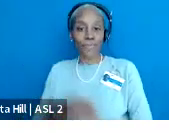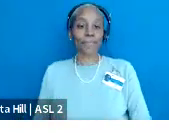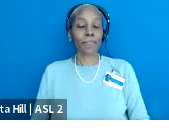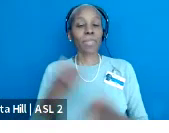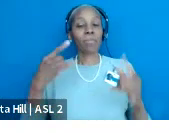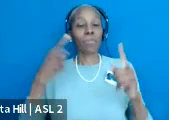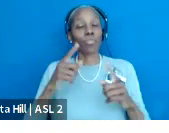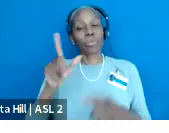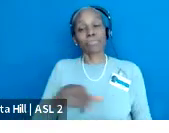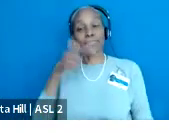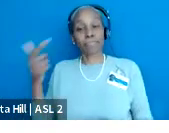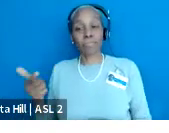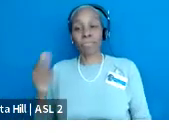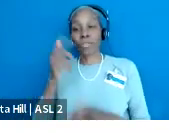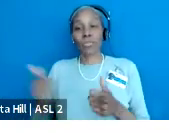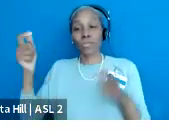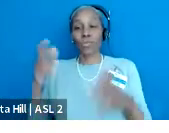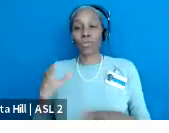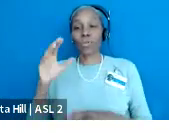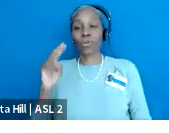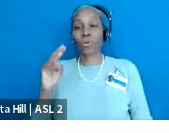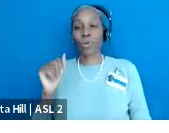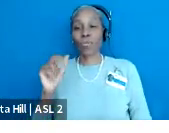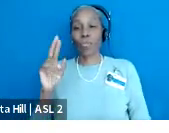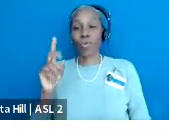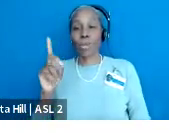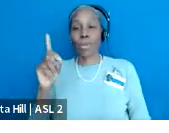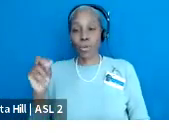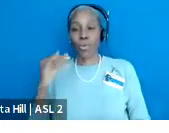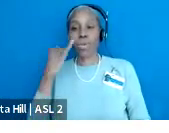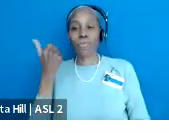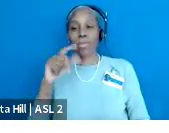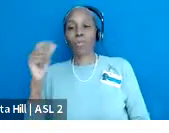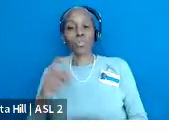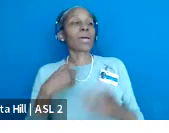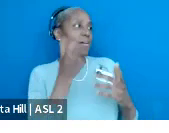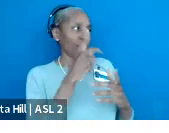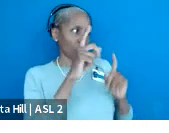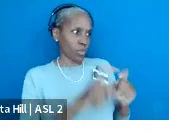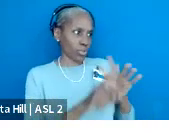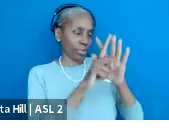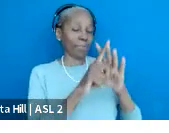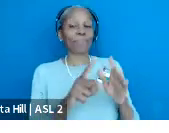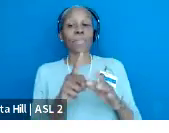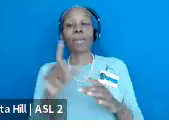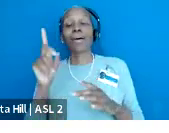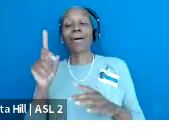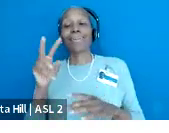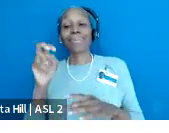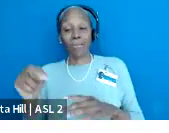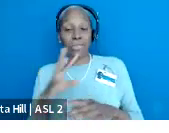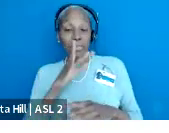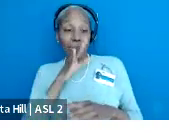At this point, I will now pass it to Executive Director Miranda, unless there's any questions regarding this. We do have a few questions.